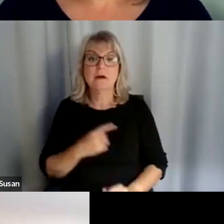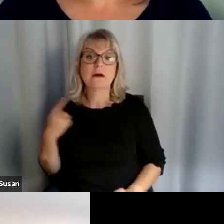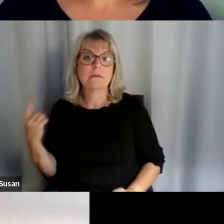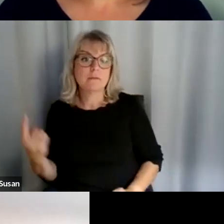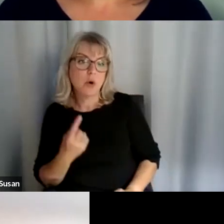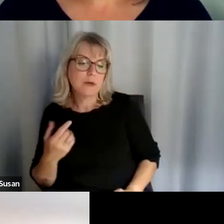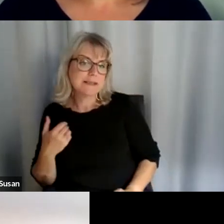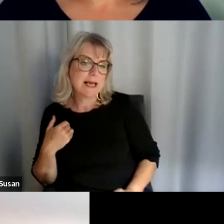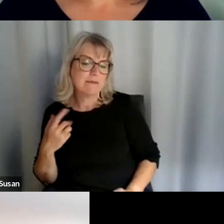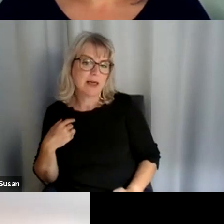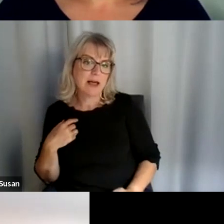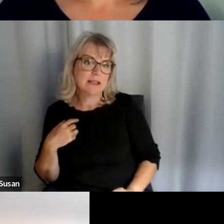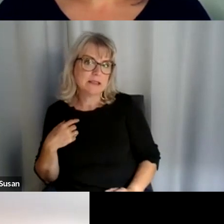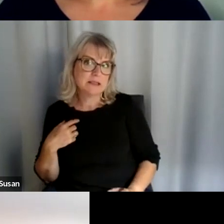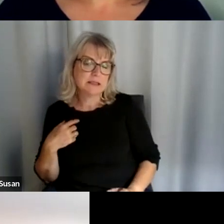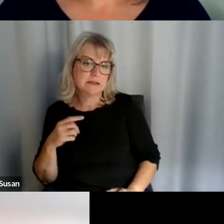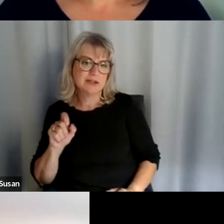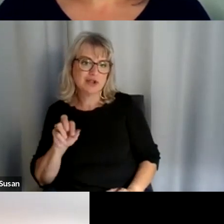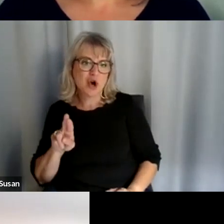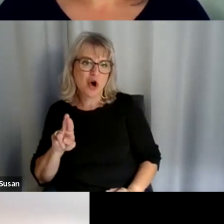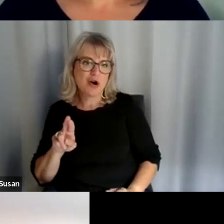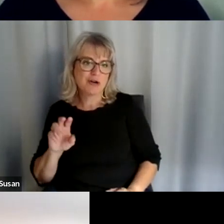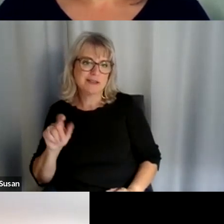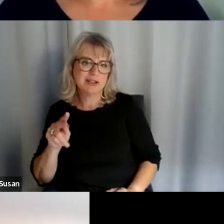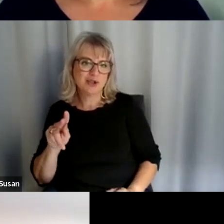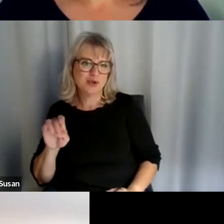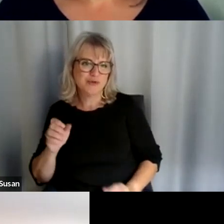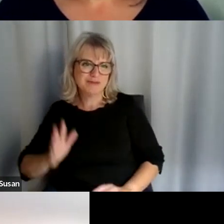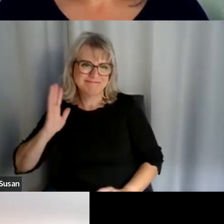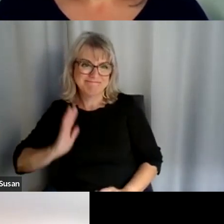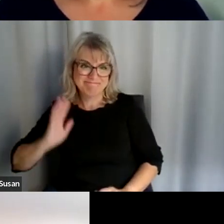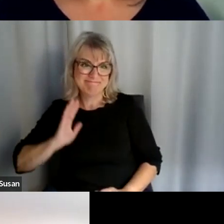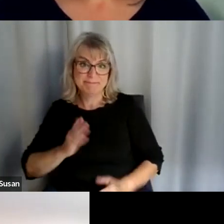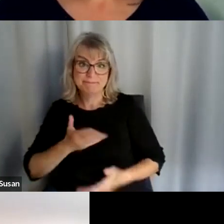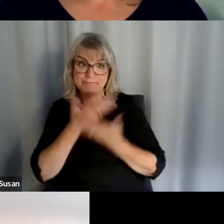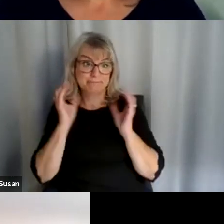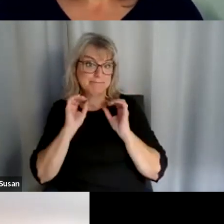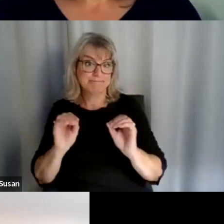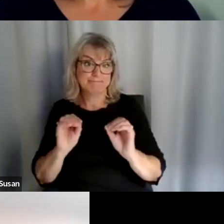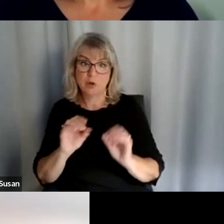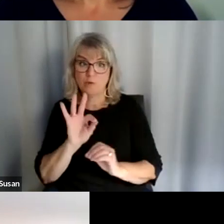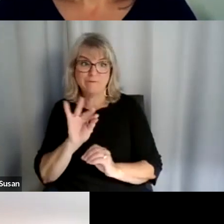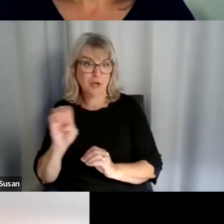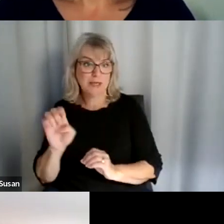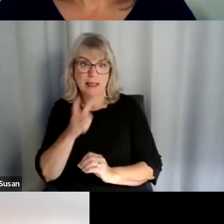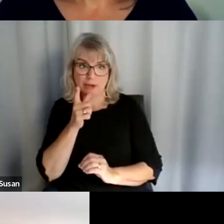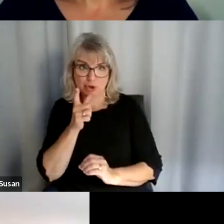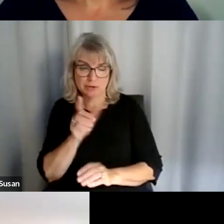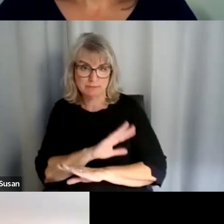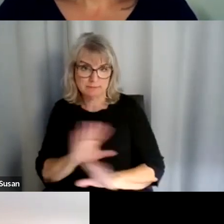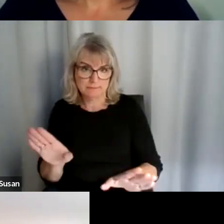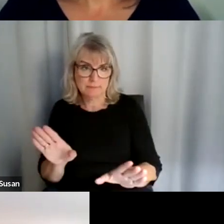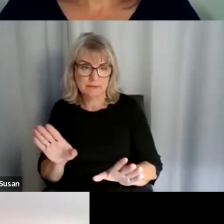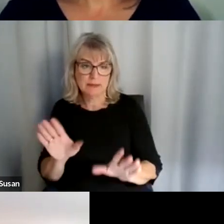I have that scar tissue from days past. And I mean, there's no free lunch. And so to the extent that particularly the